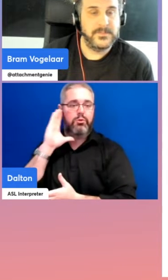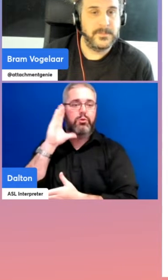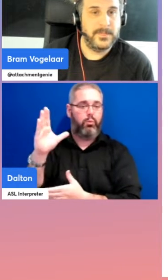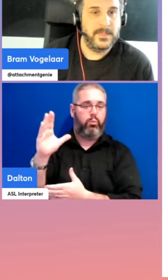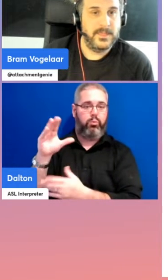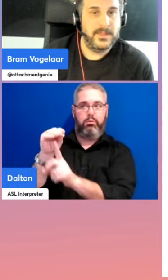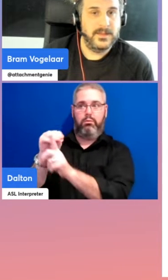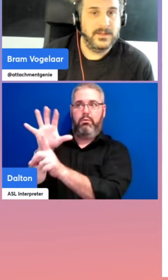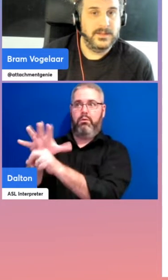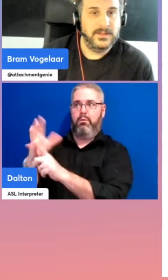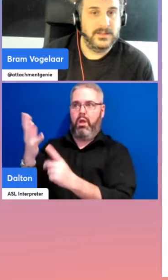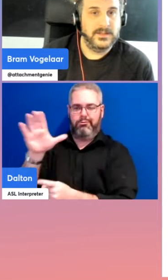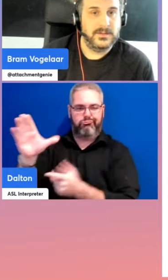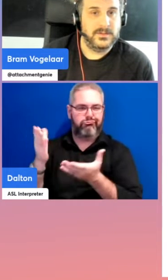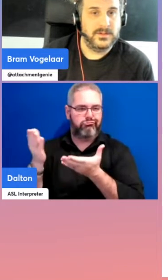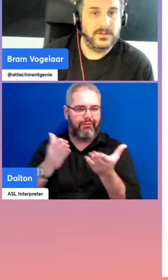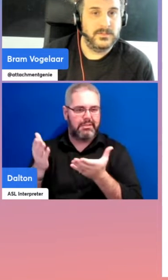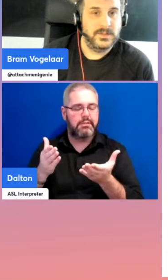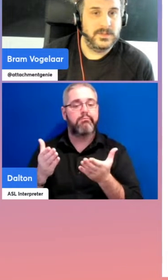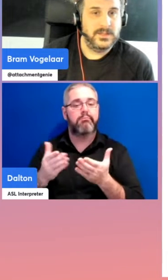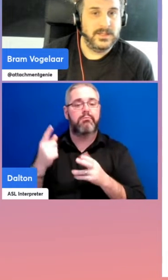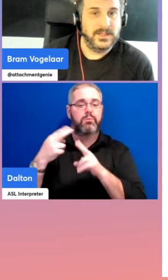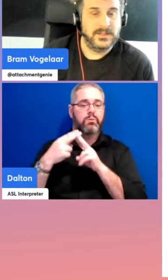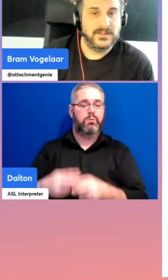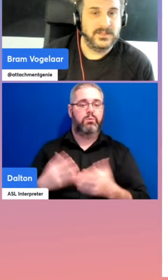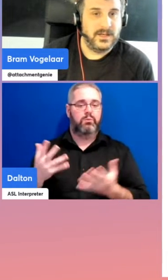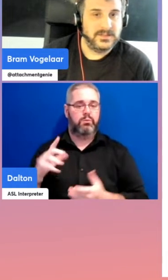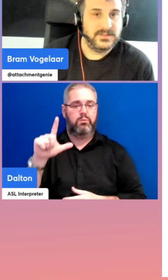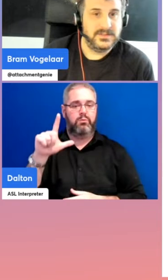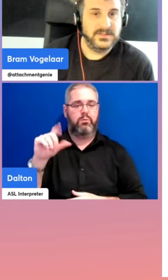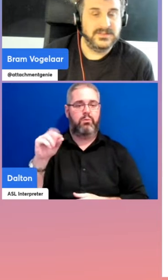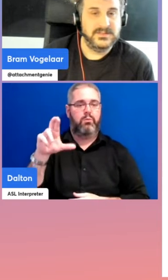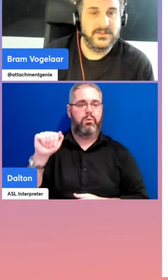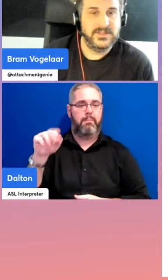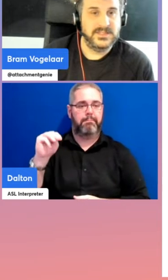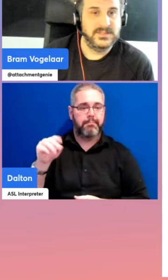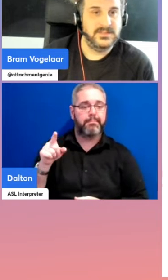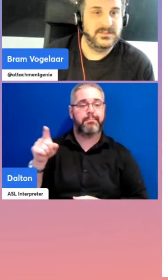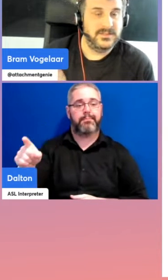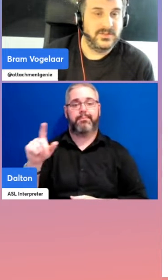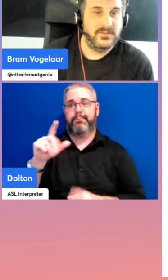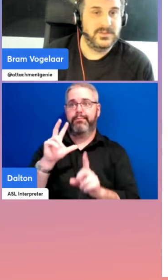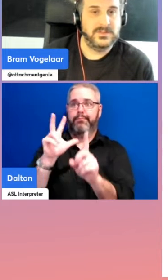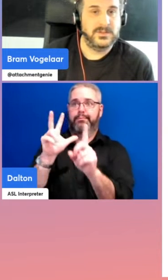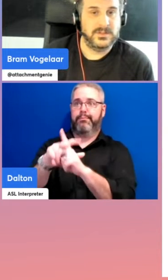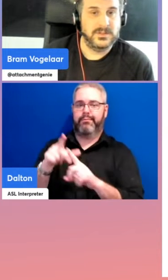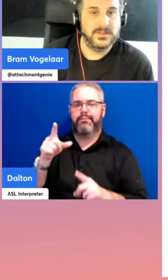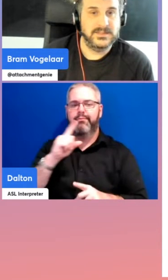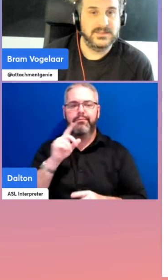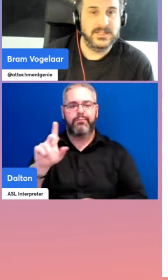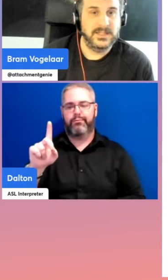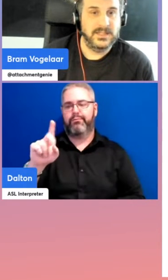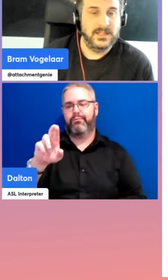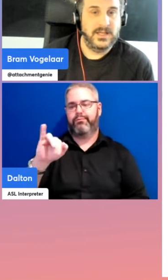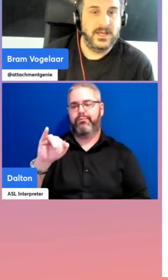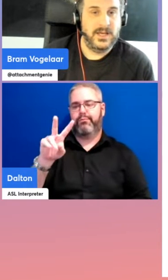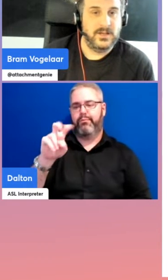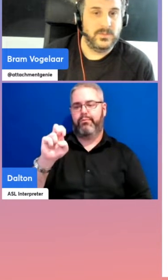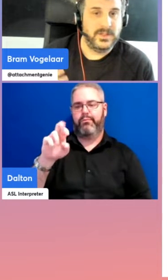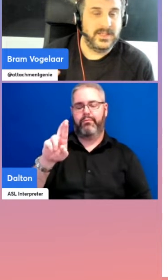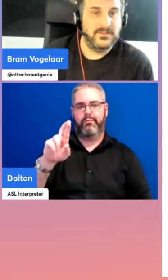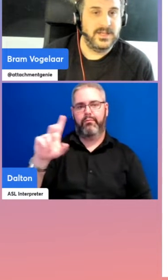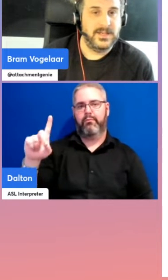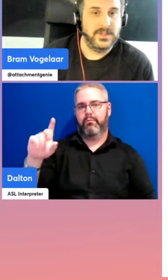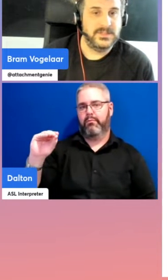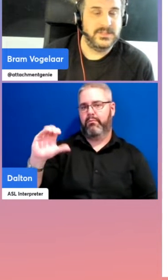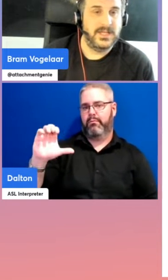service called lorem, and the task, this definition, is the driver's Docker, as I said, and